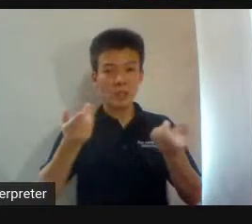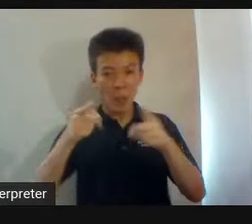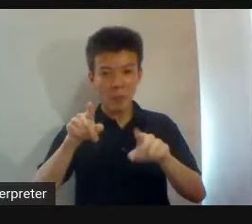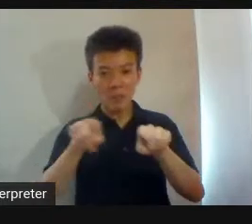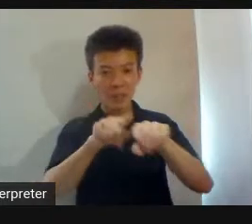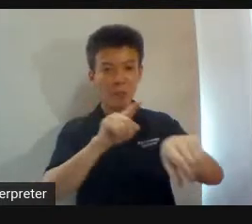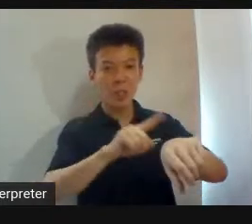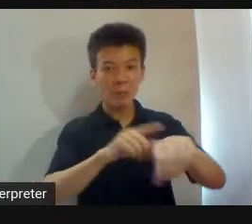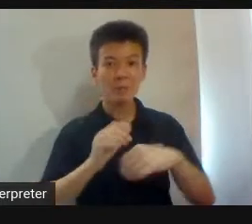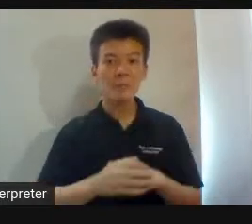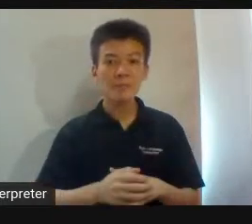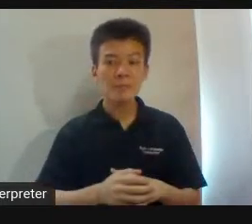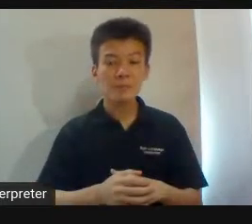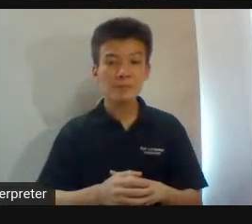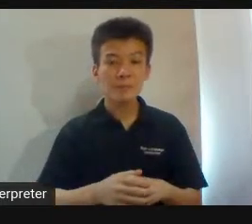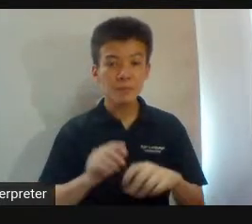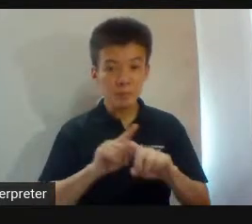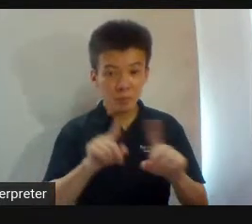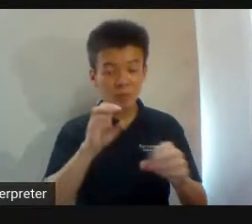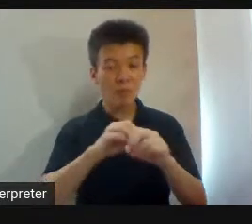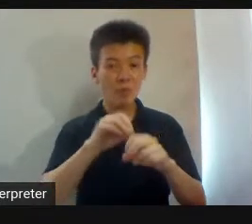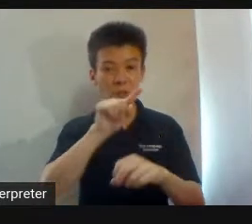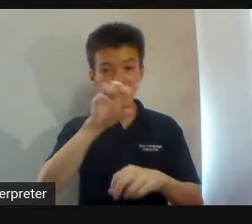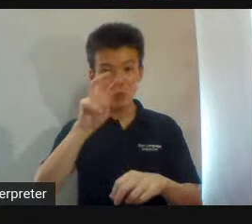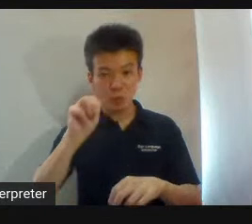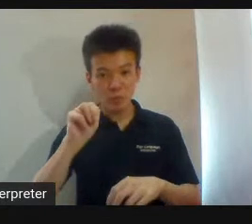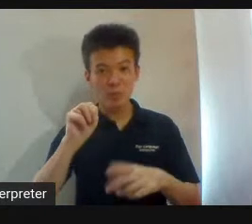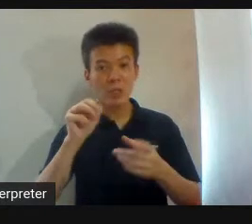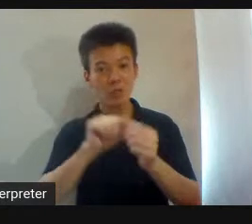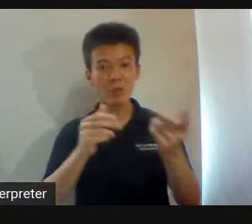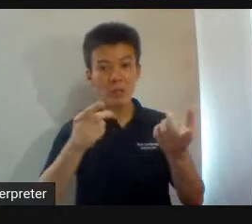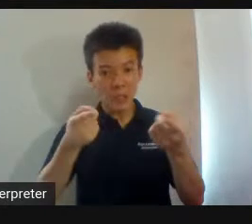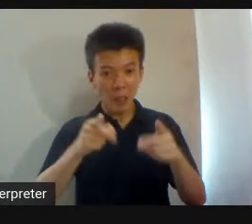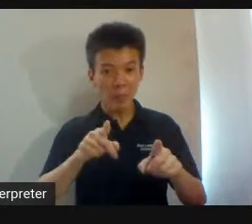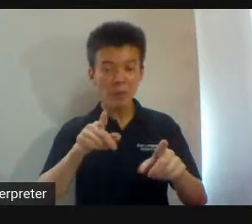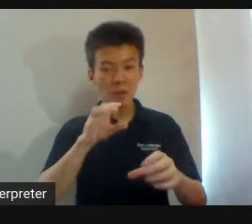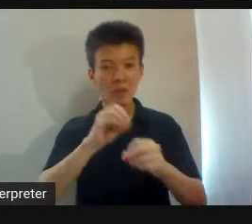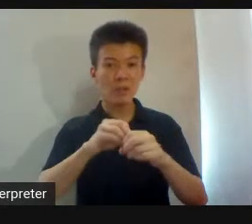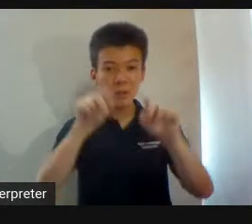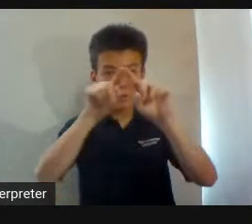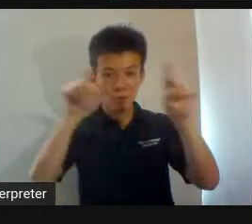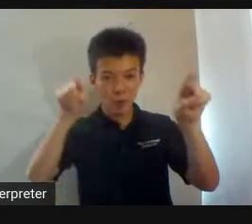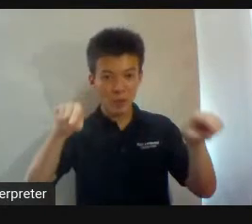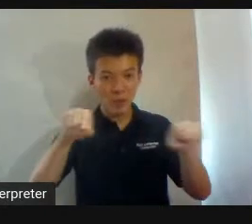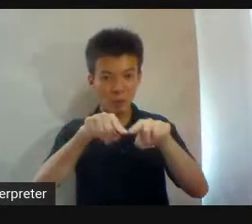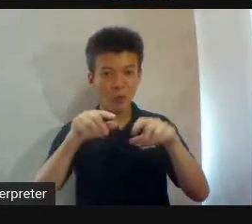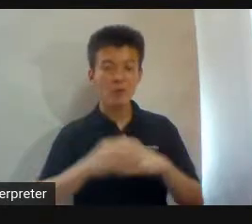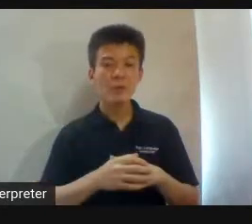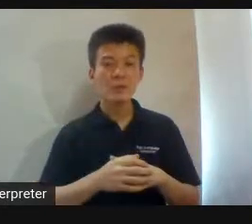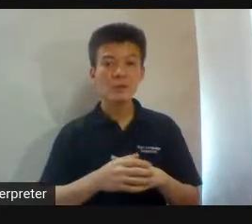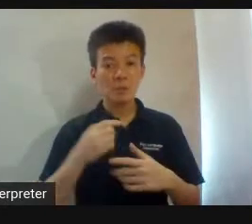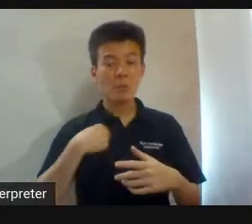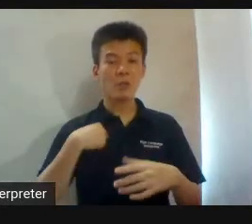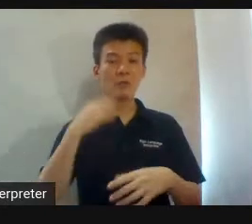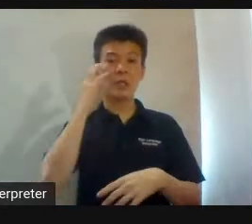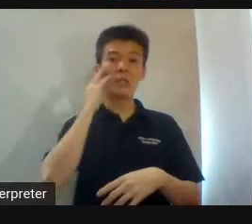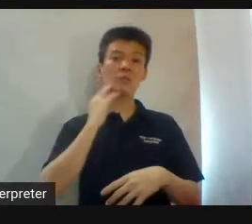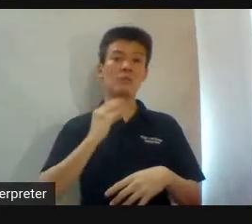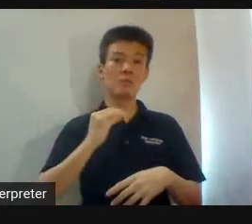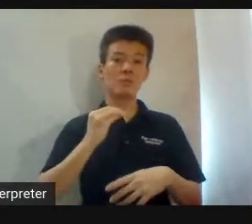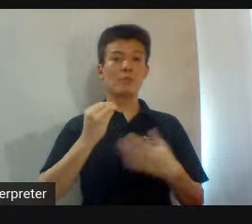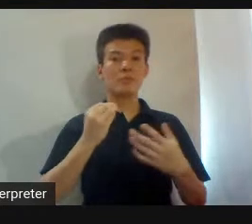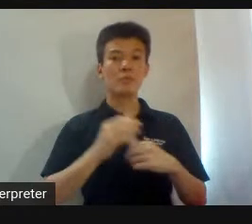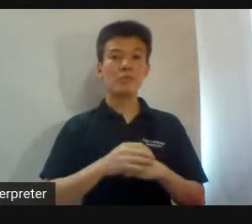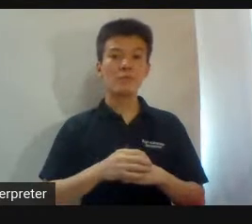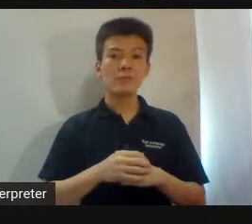time. Yeah, but then in the Zoom context, everything just happens in the rectangular box. So my experience personally